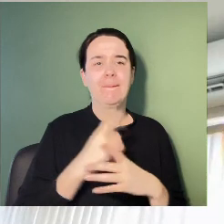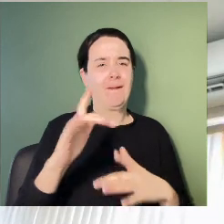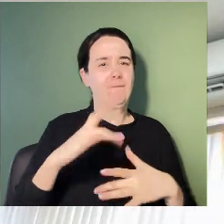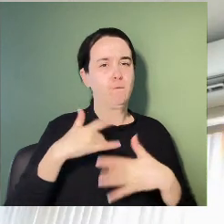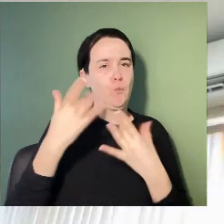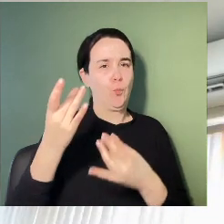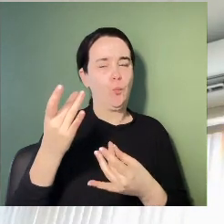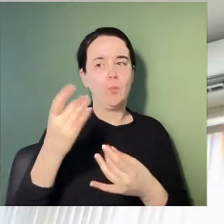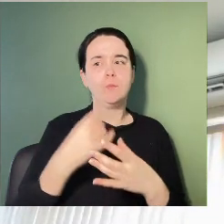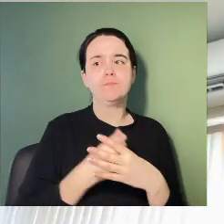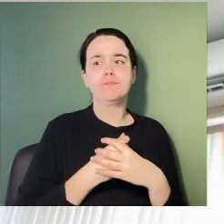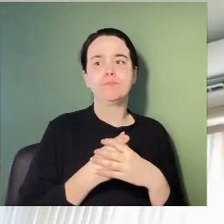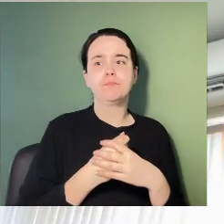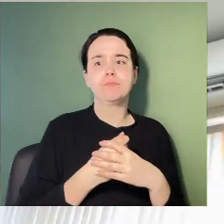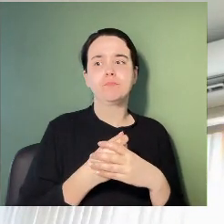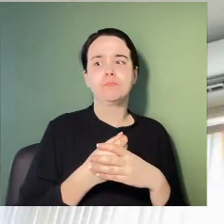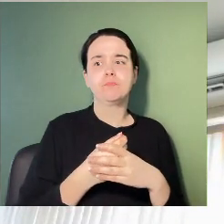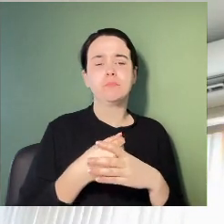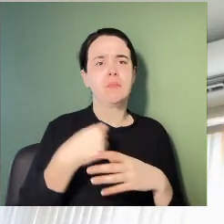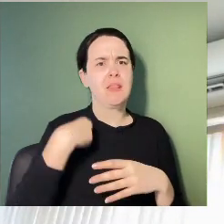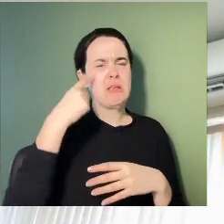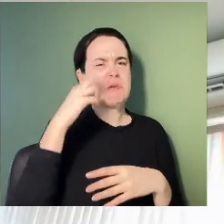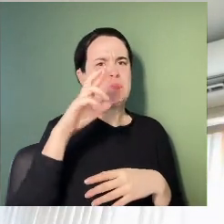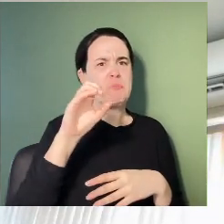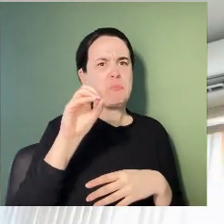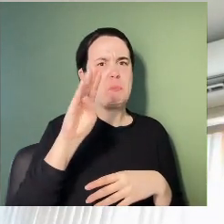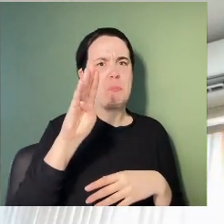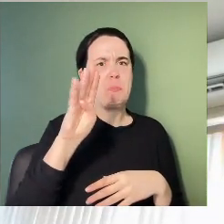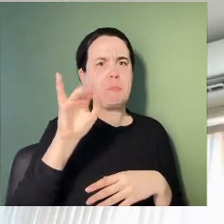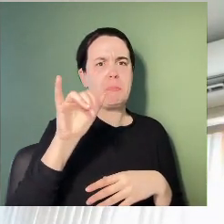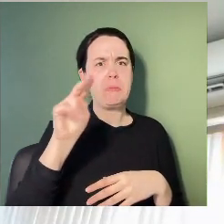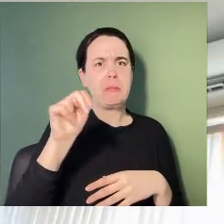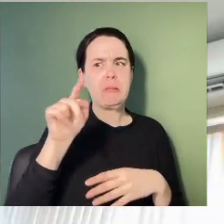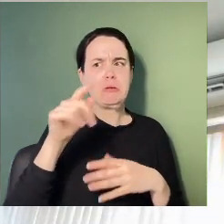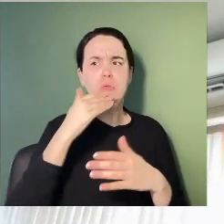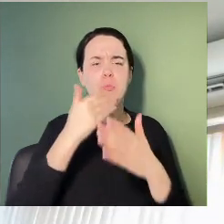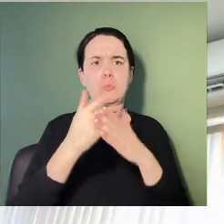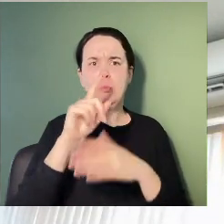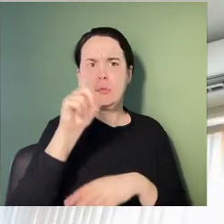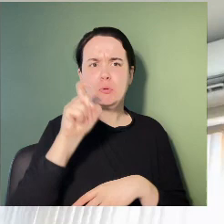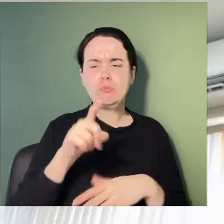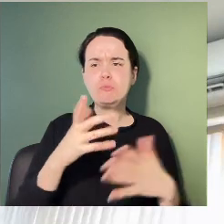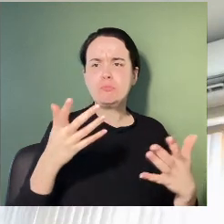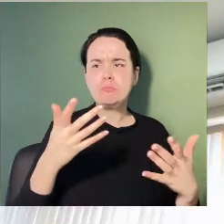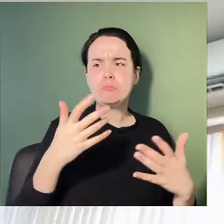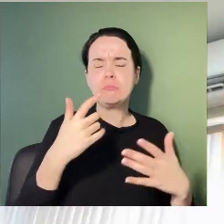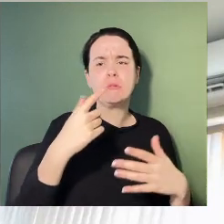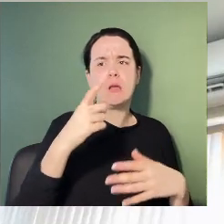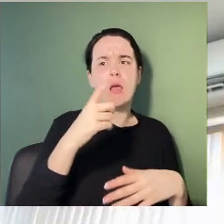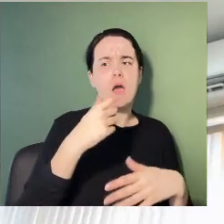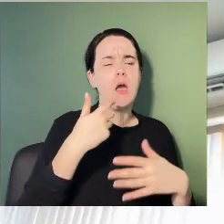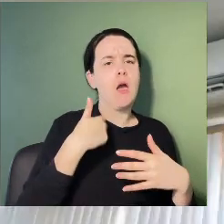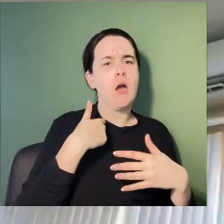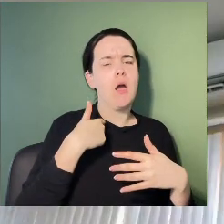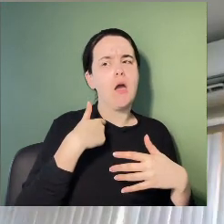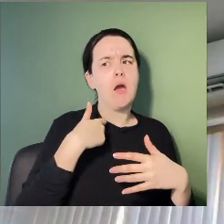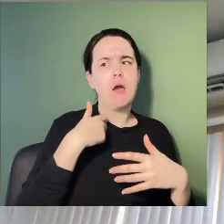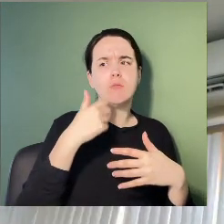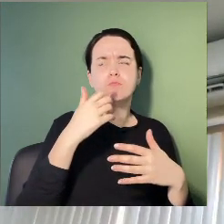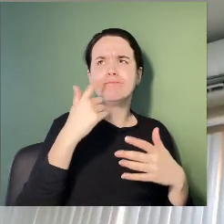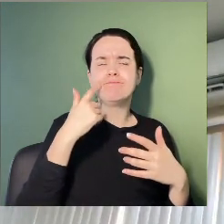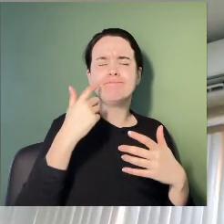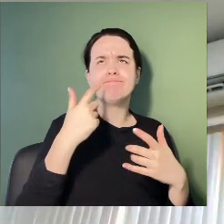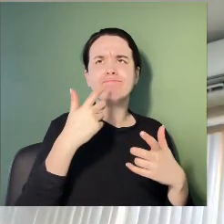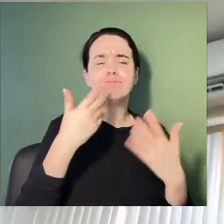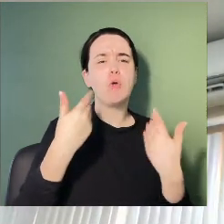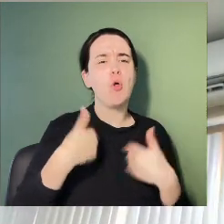Thanks, Robin. That's a great question. I think I have personal concerns, and then there's also the concerns